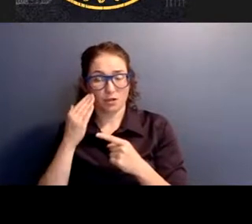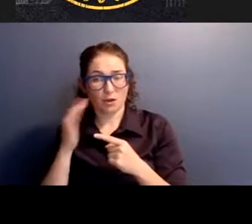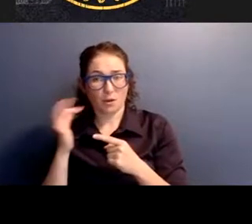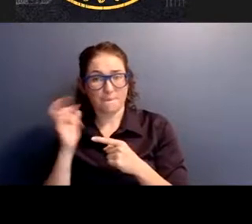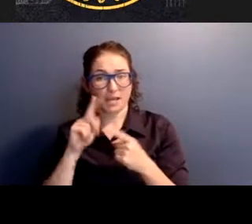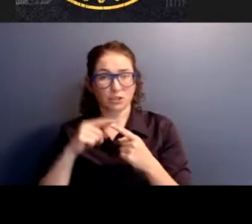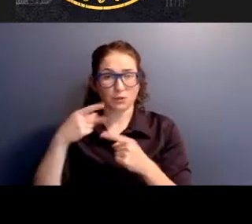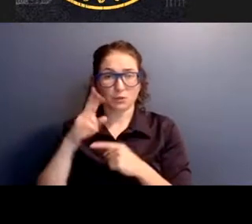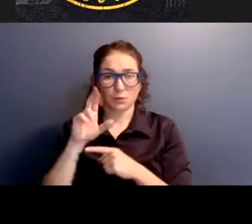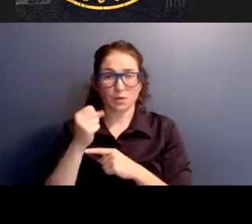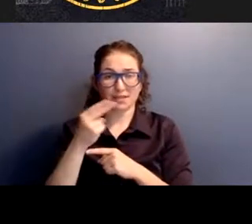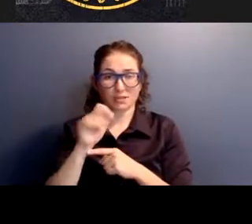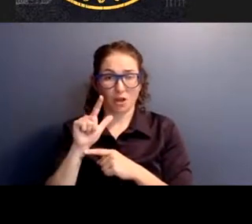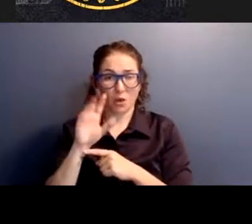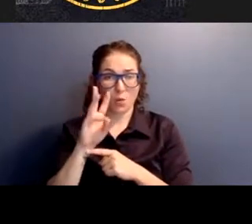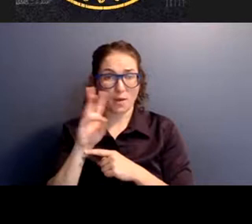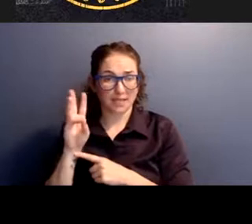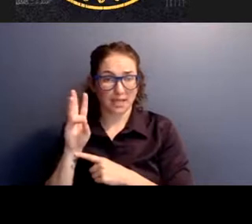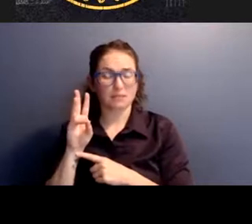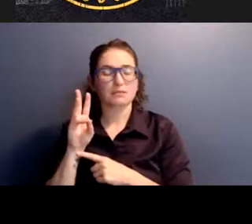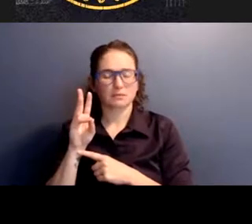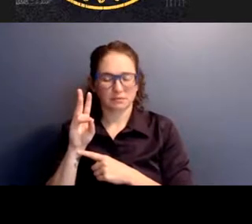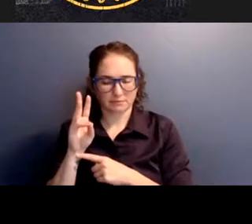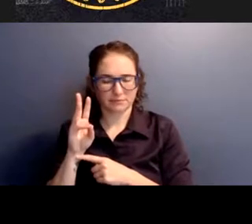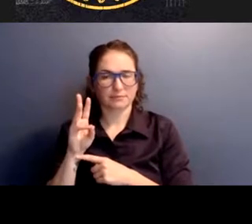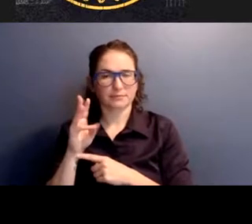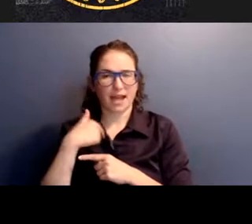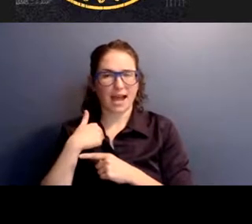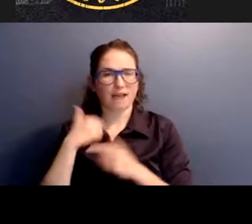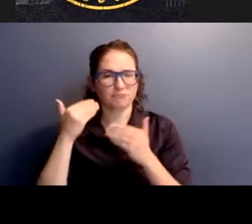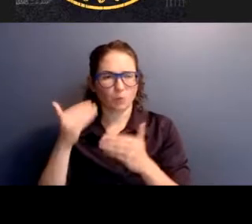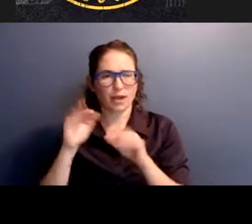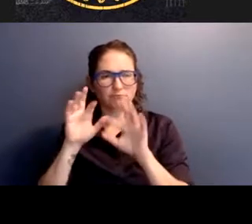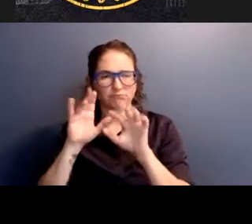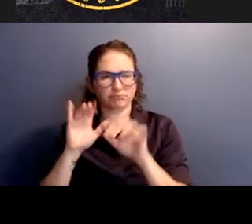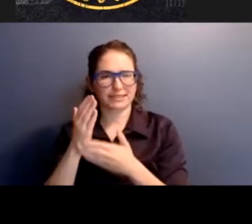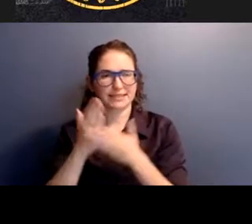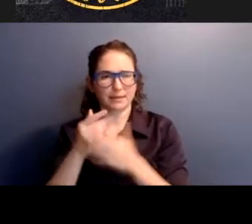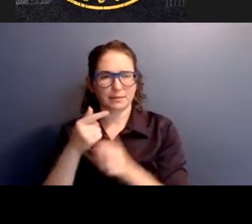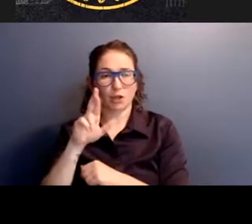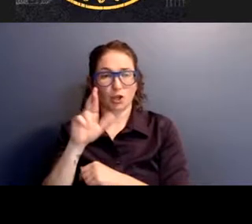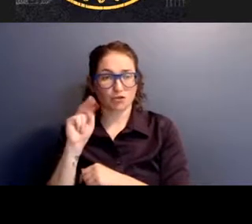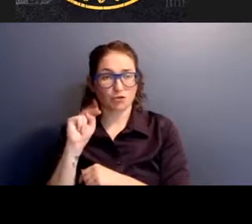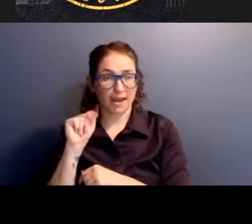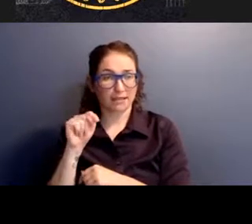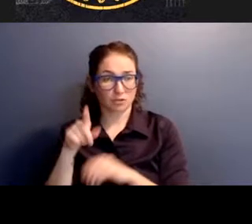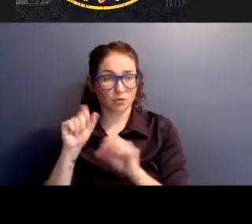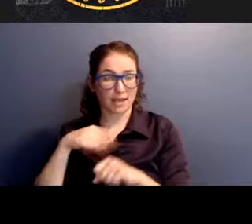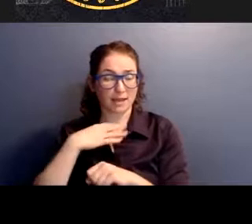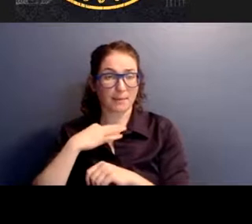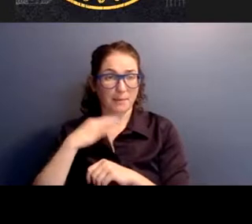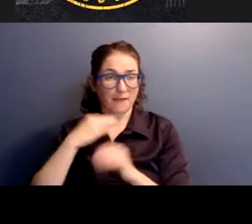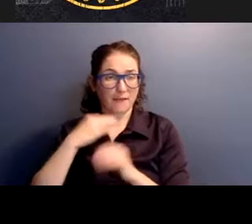Hall website for the webinar, I've taken the liberty of putting some grants that you can apply